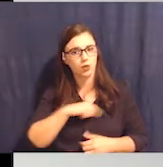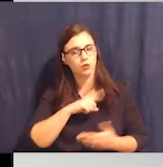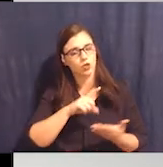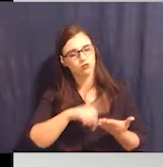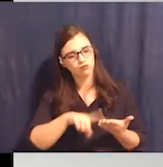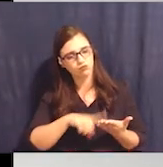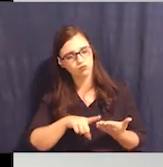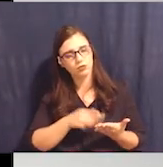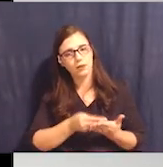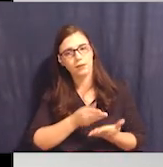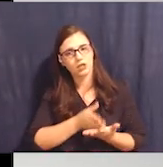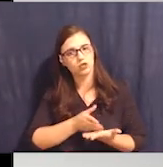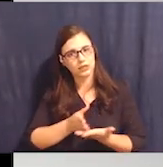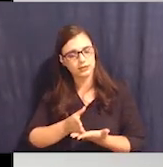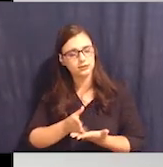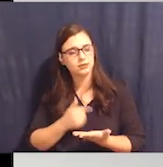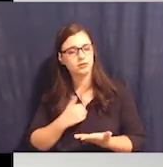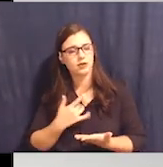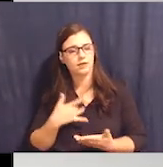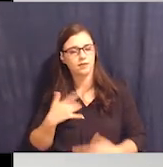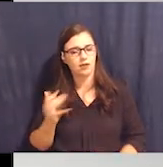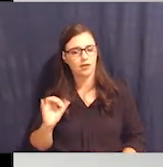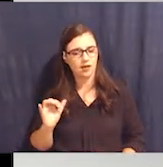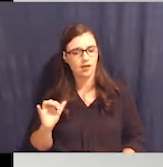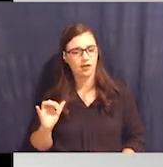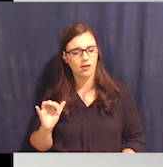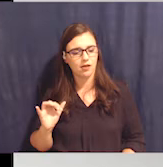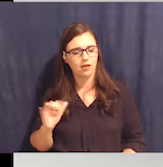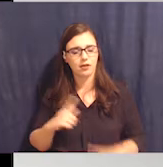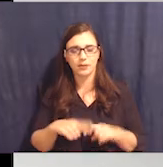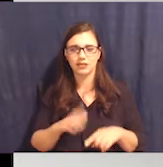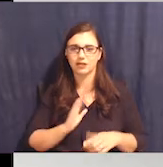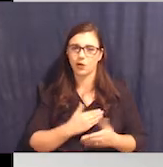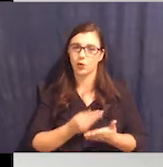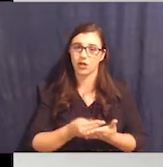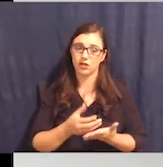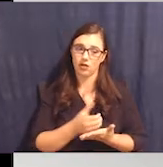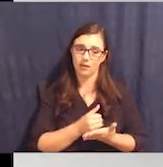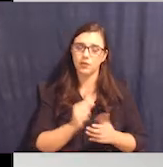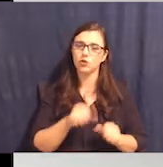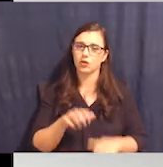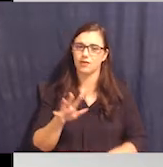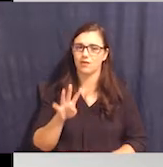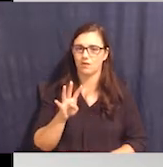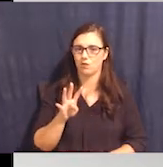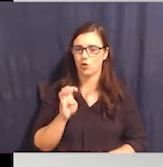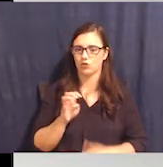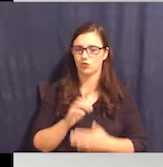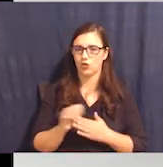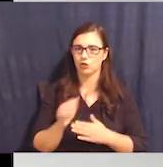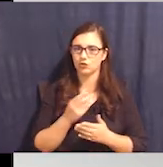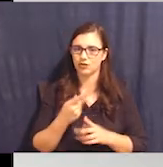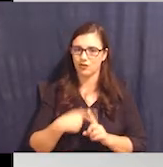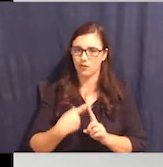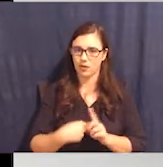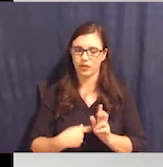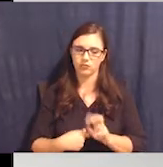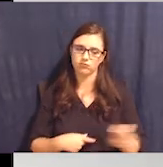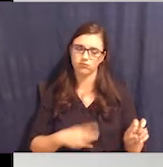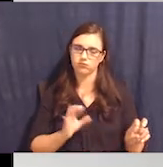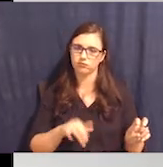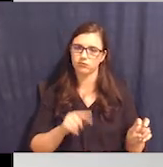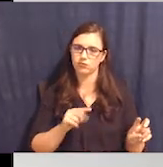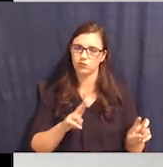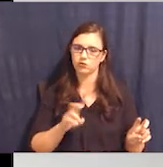So we were looking at a budget, and I felt like, based on our incomes, we could put $400 a month in